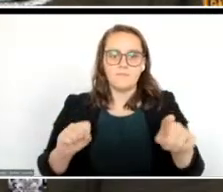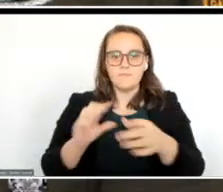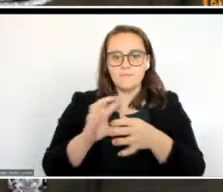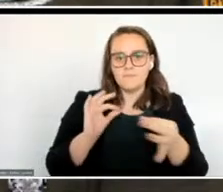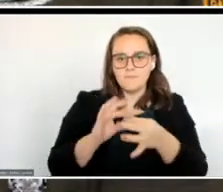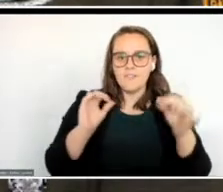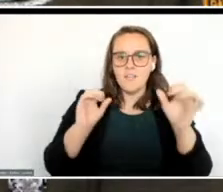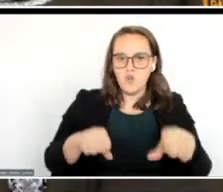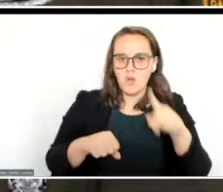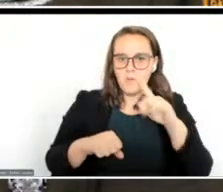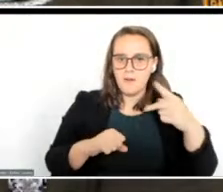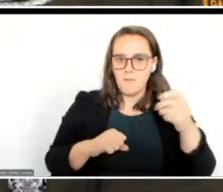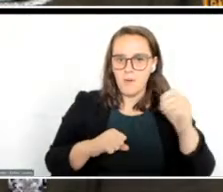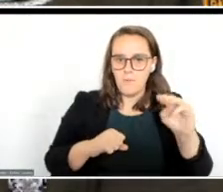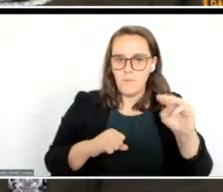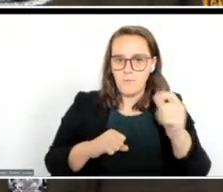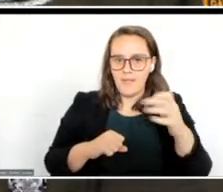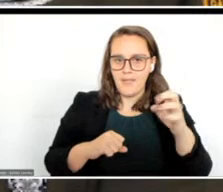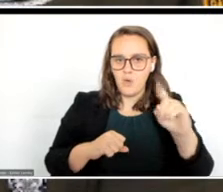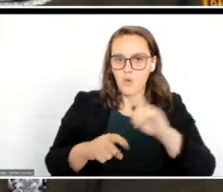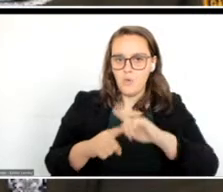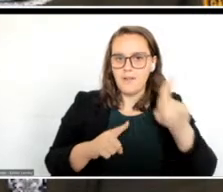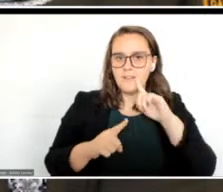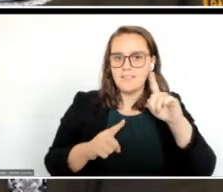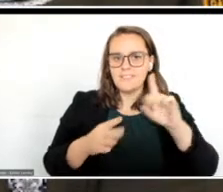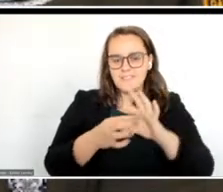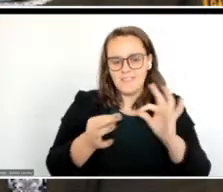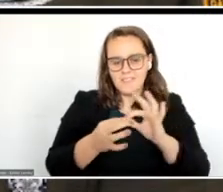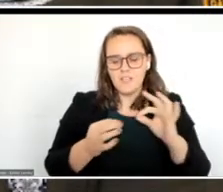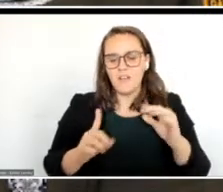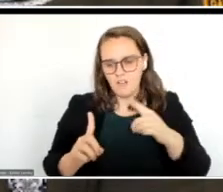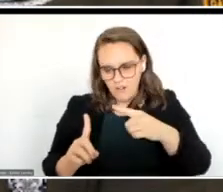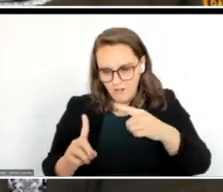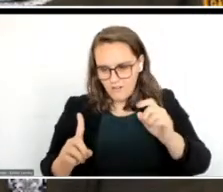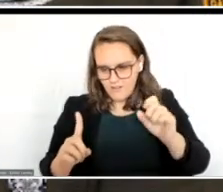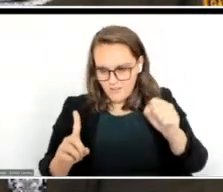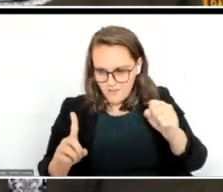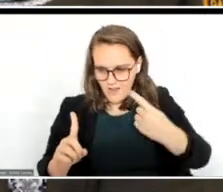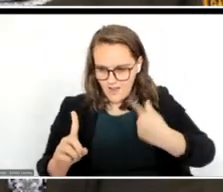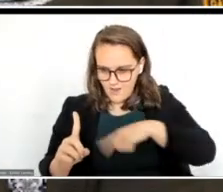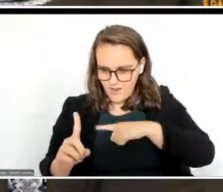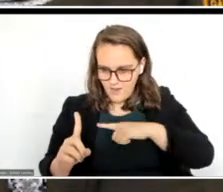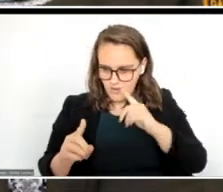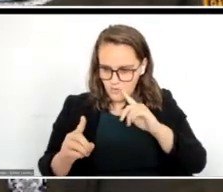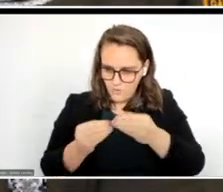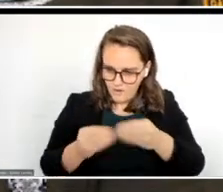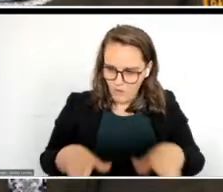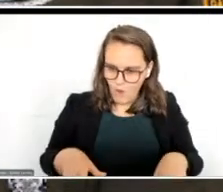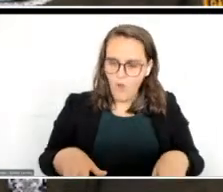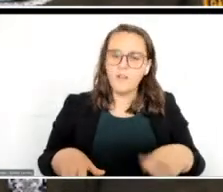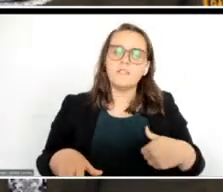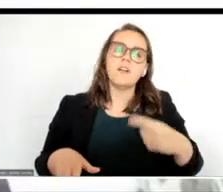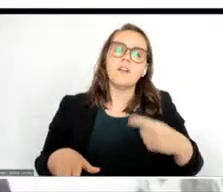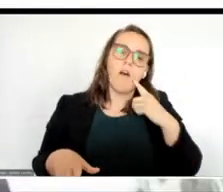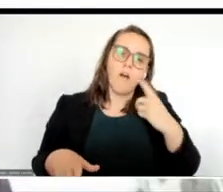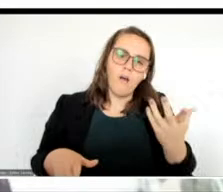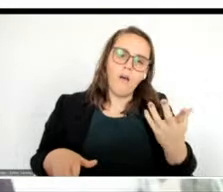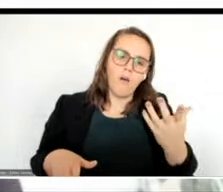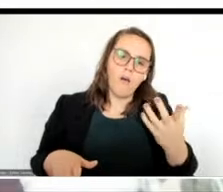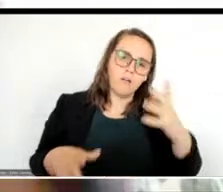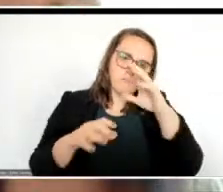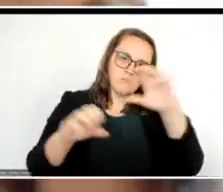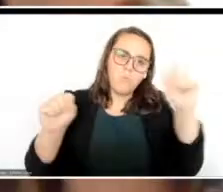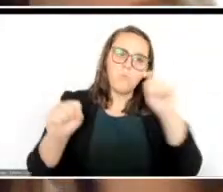to the effect of, yeah, we lost, we need to let that issue go to the next guy, meaning President Biden.